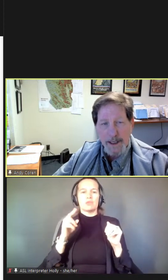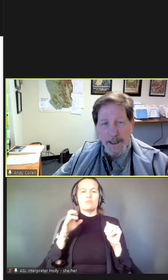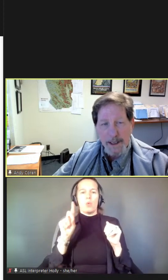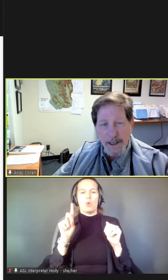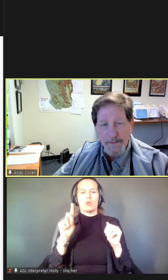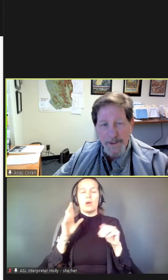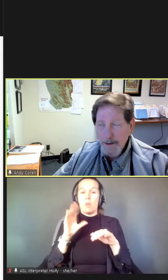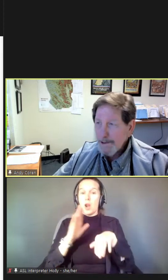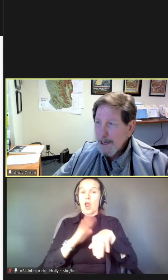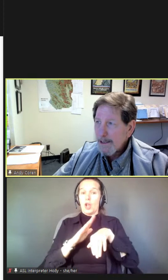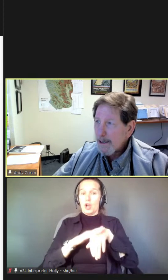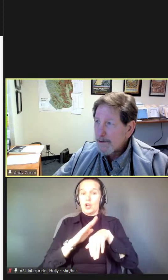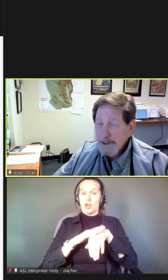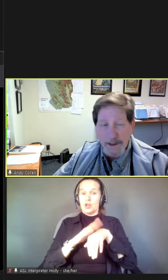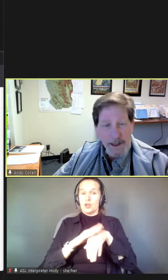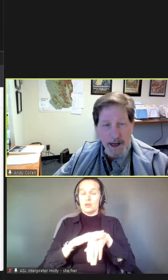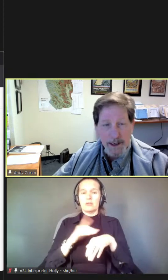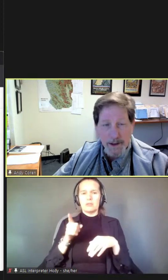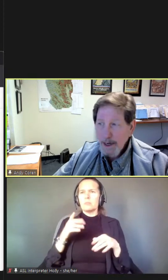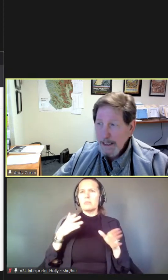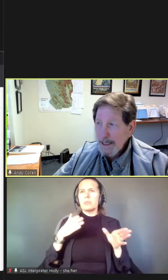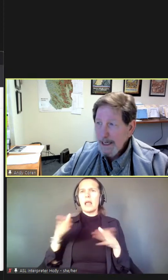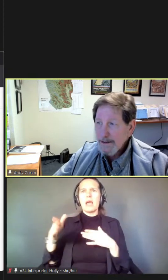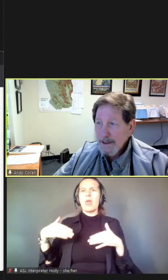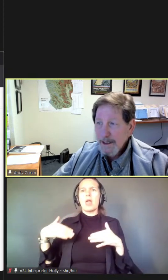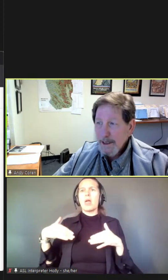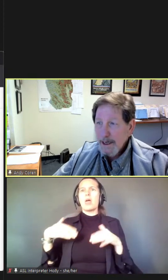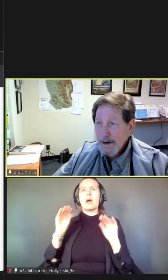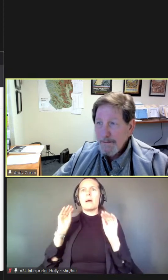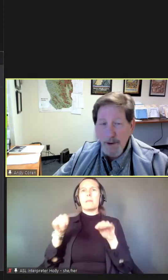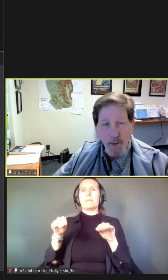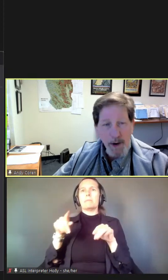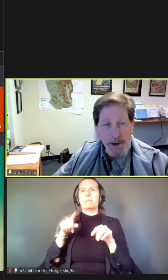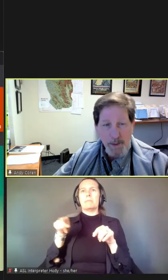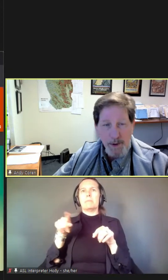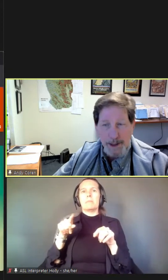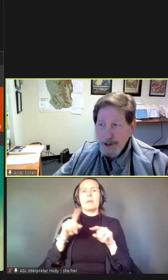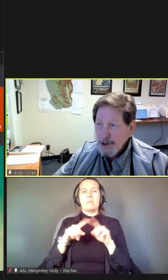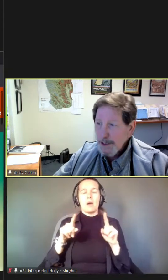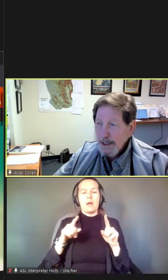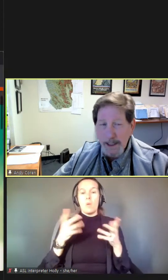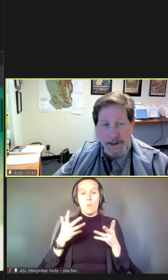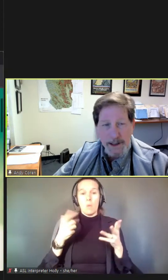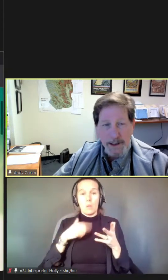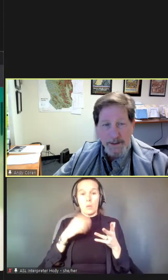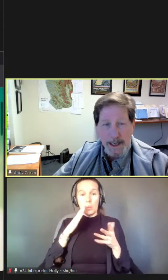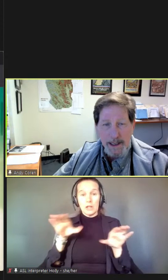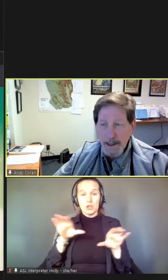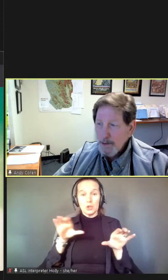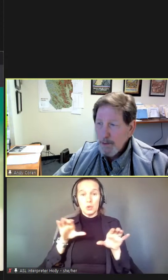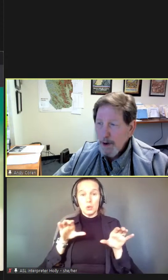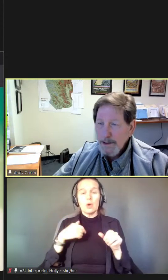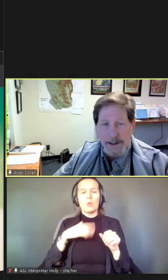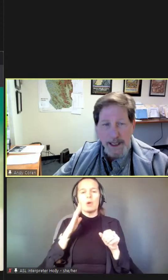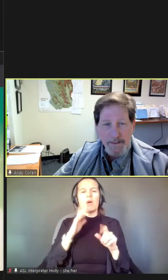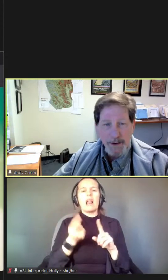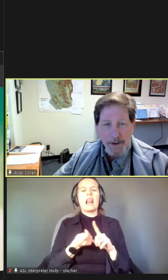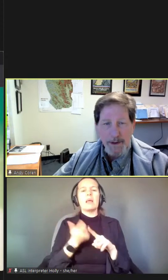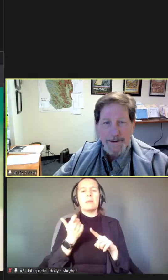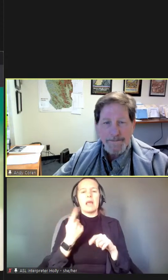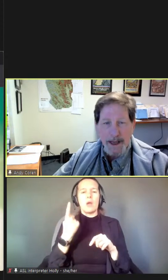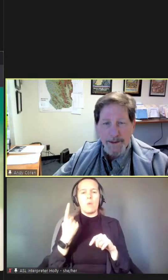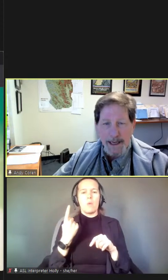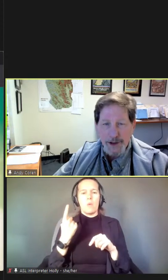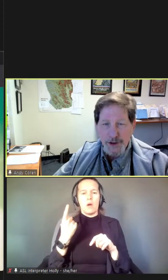about. They're planned. I don't think they're on quite yet. But what we will be doing is eliminating one